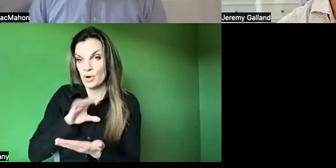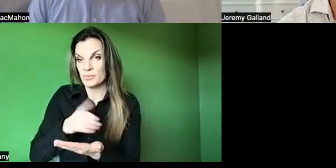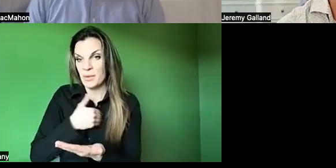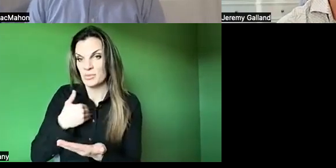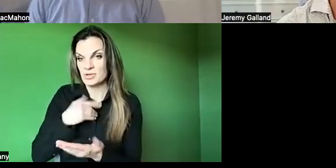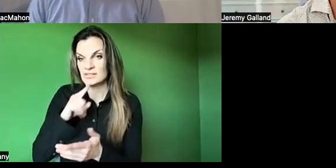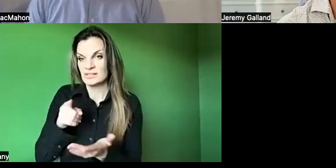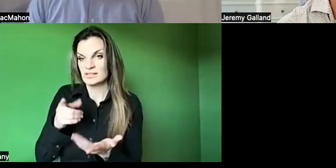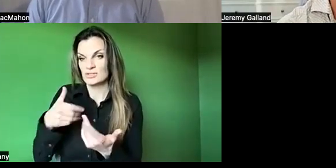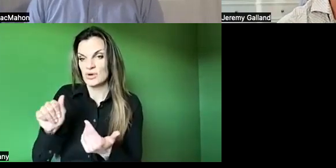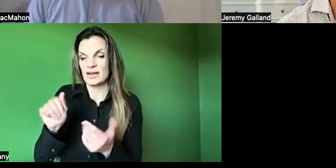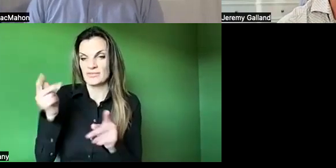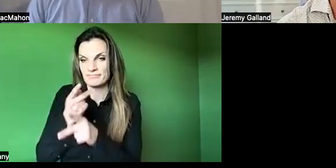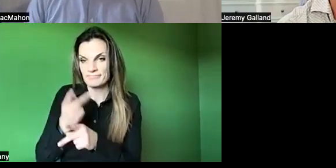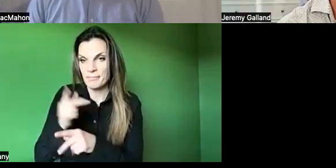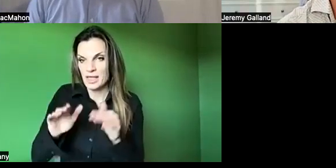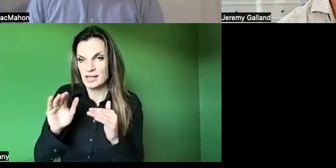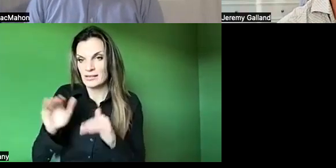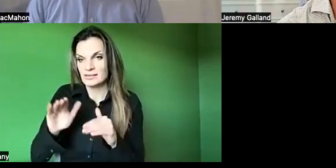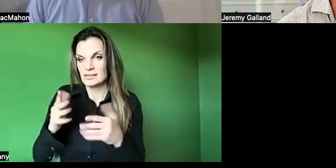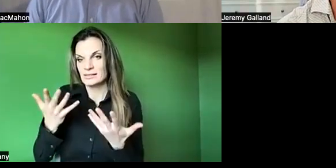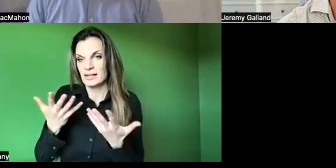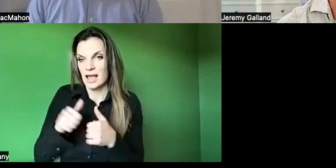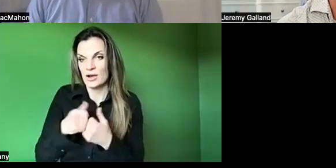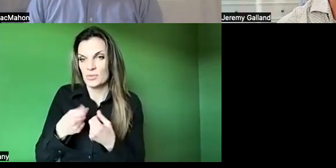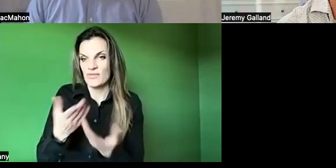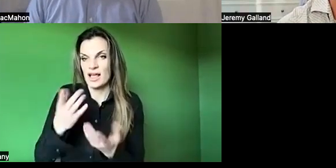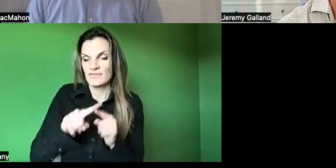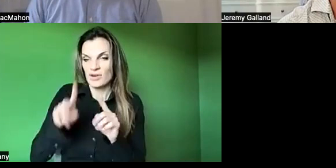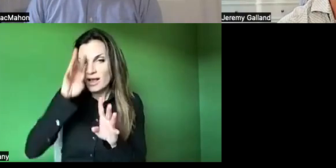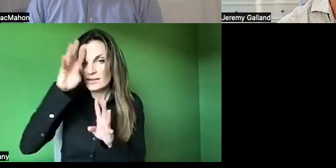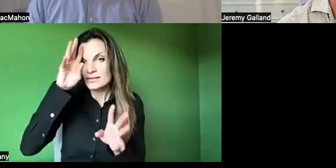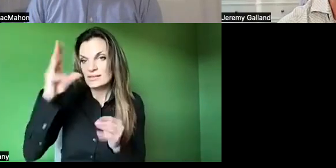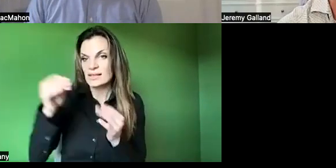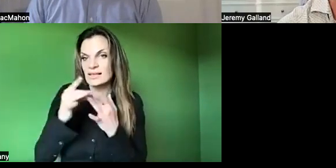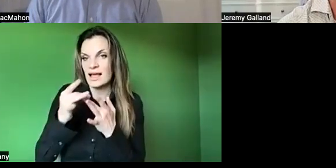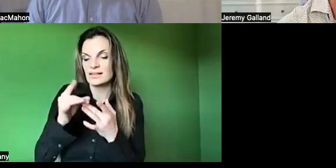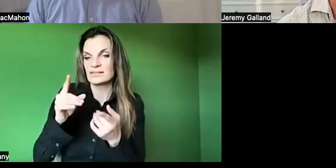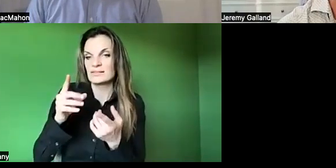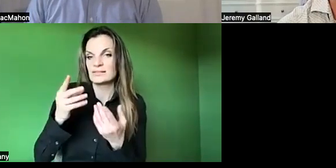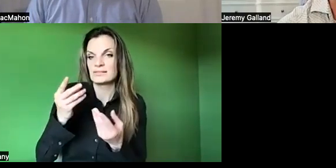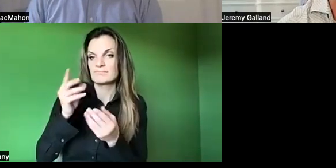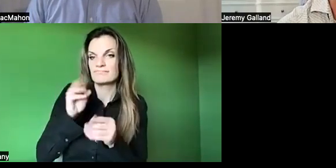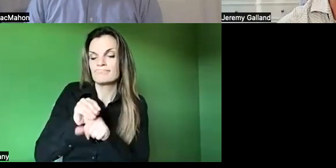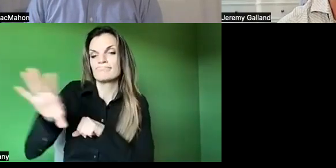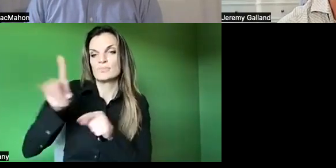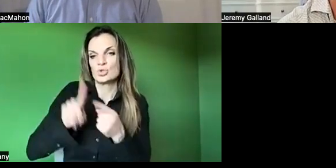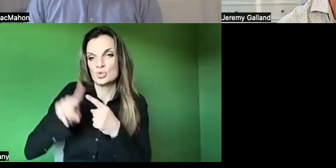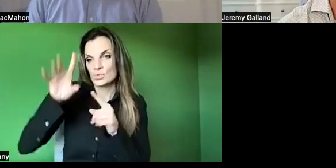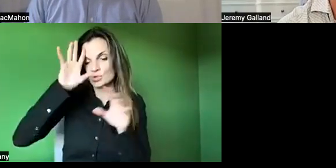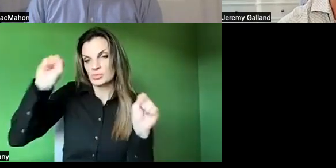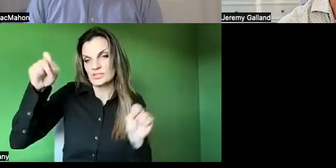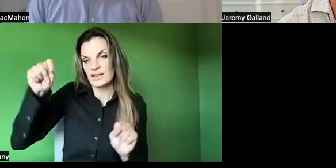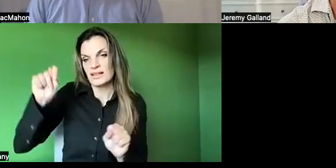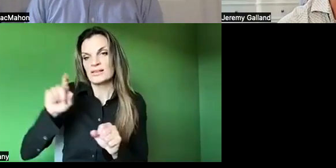to find a balance between providing ideas and guidance to a superintendent so that he can lead the